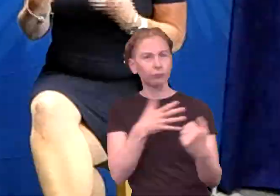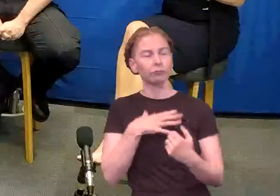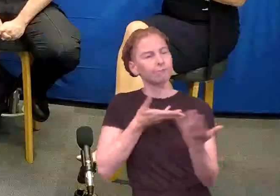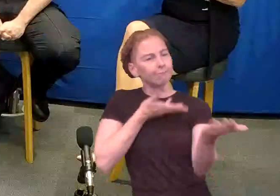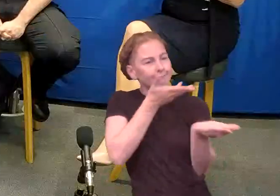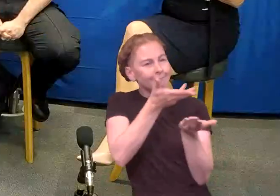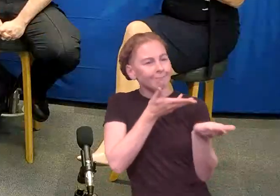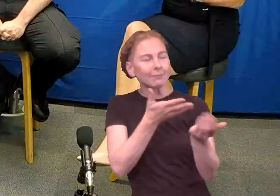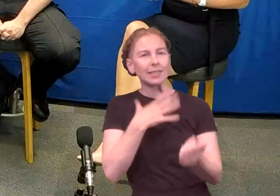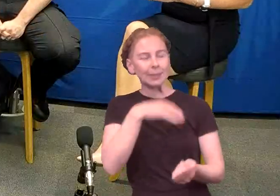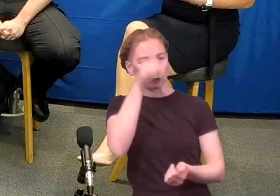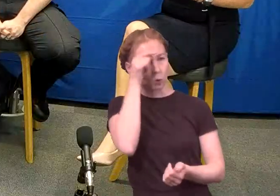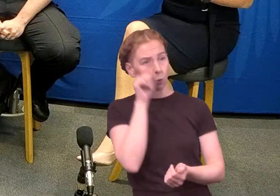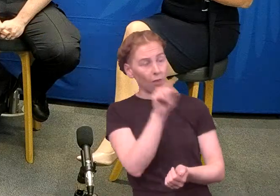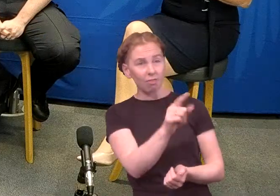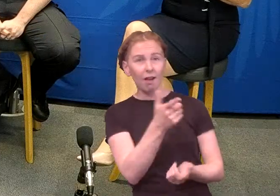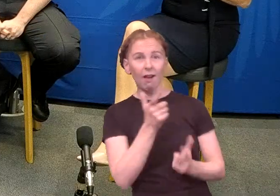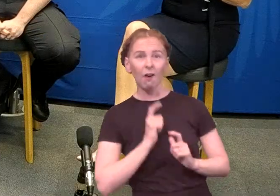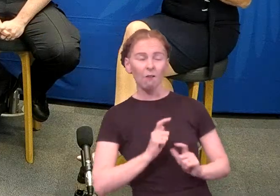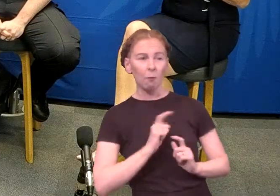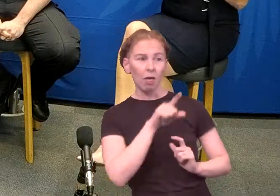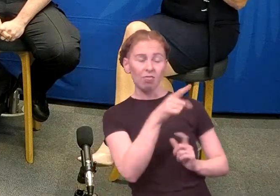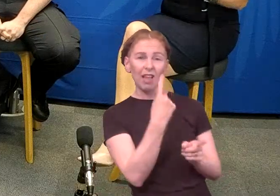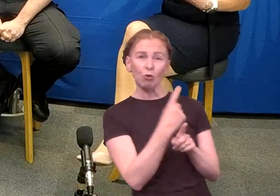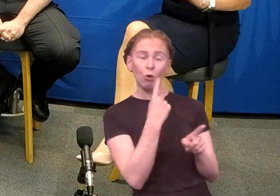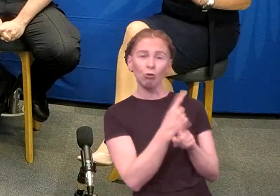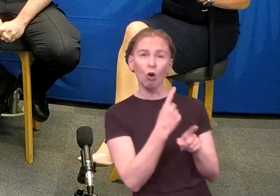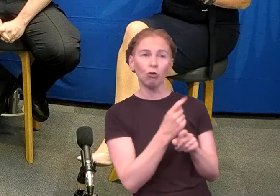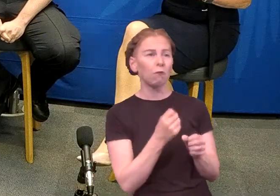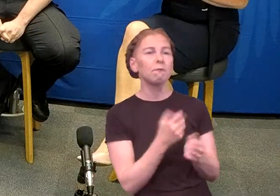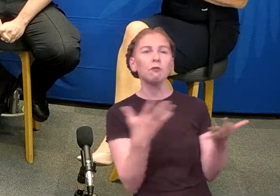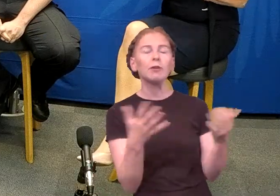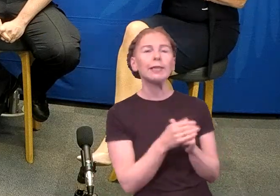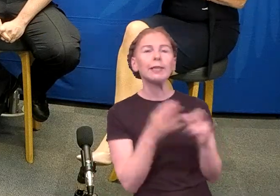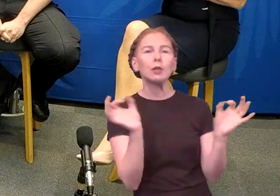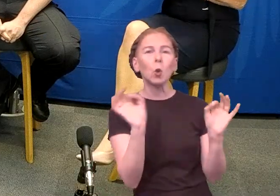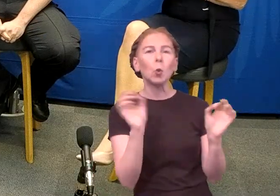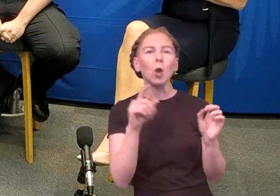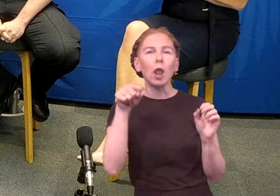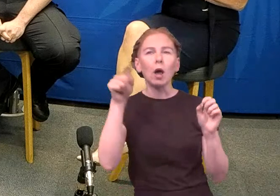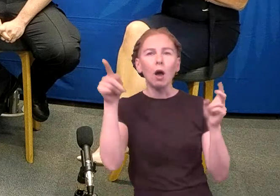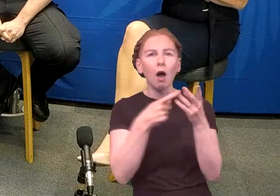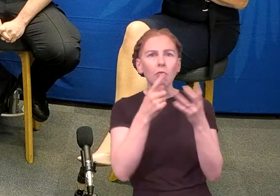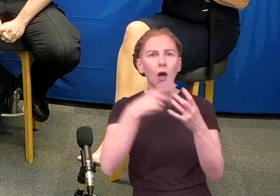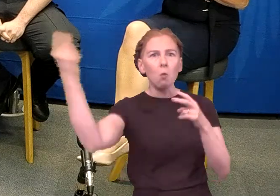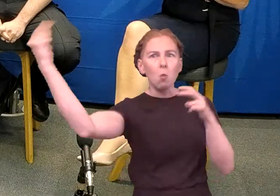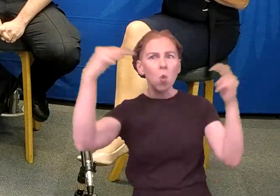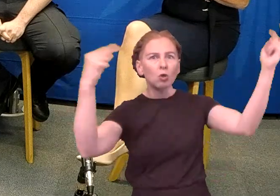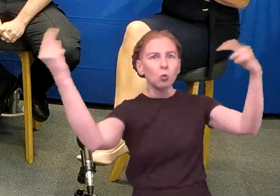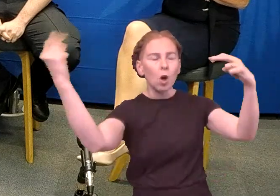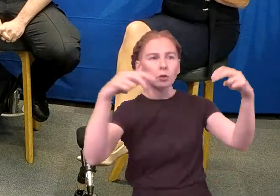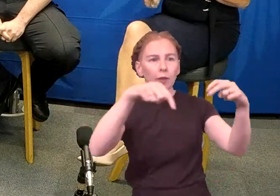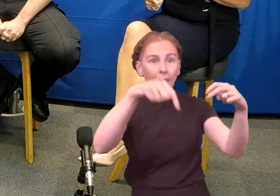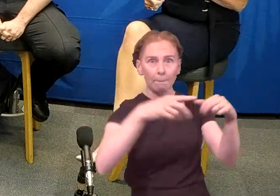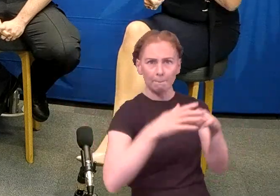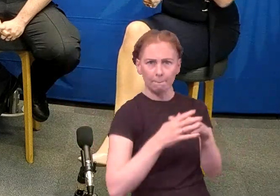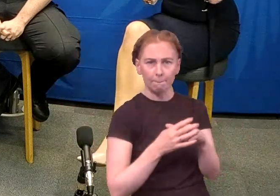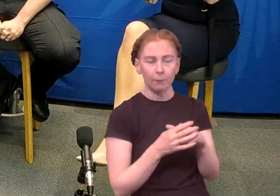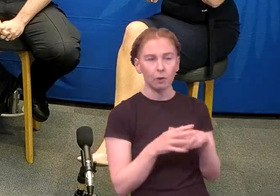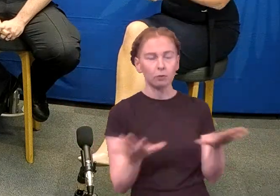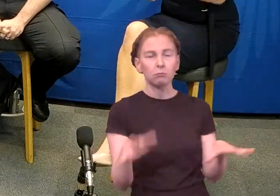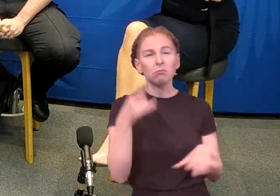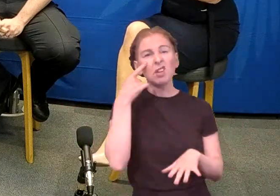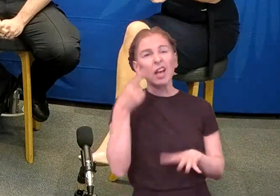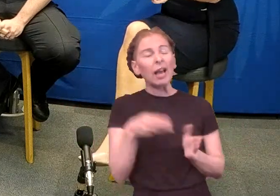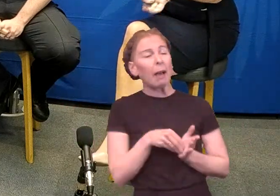comfortable, that they're talking freely, that there's nobody watching over them. that you can pay either by a